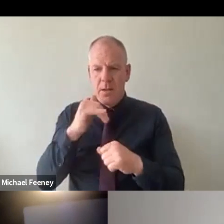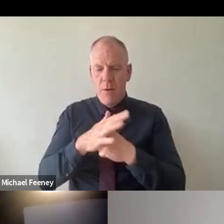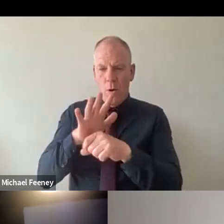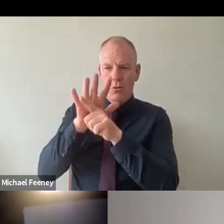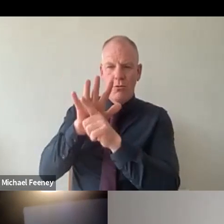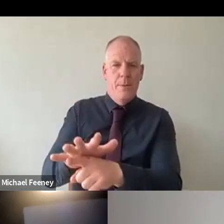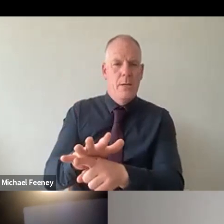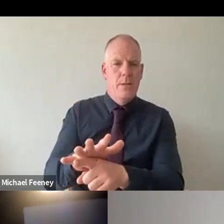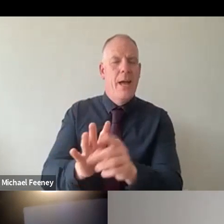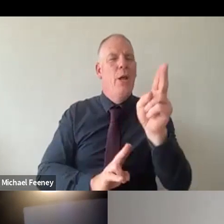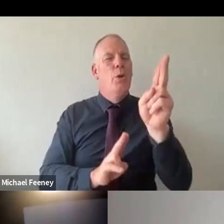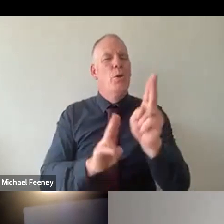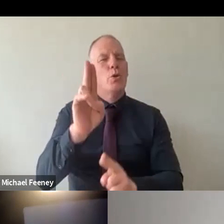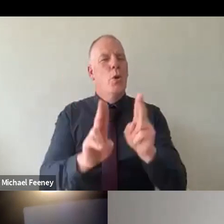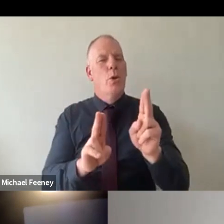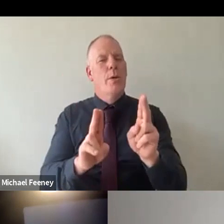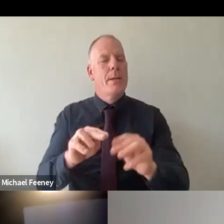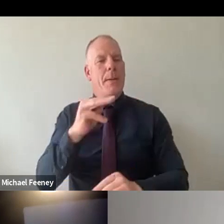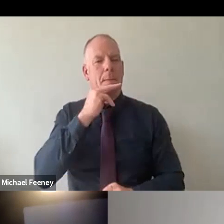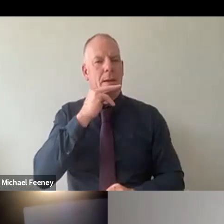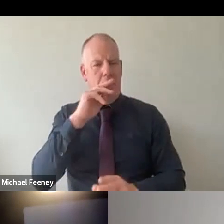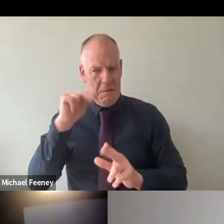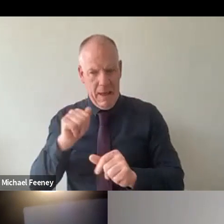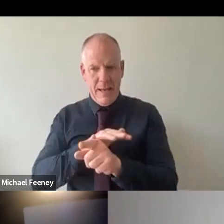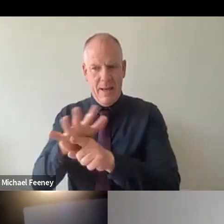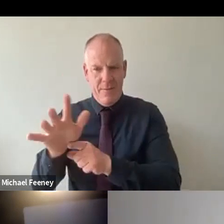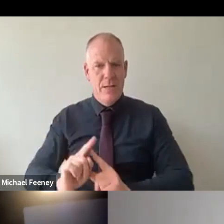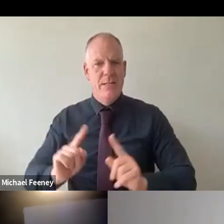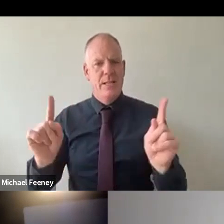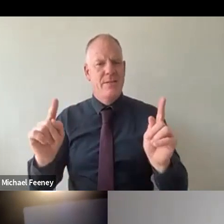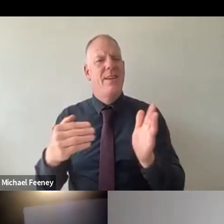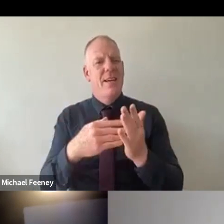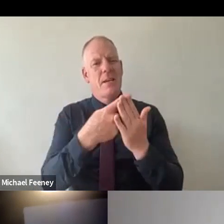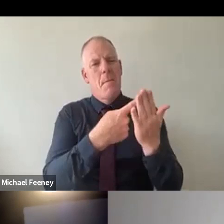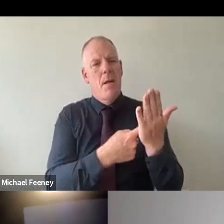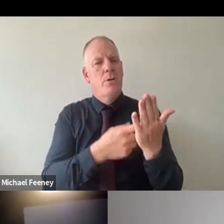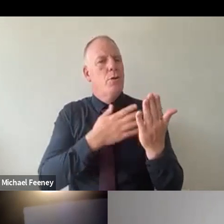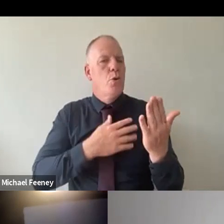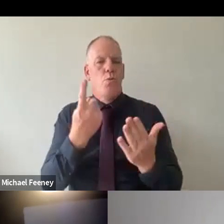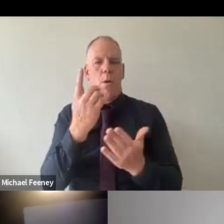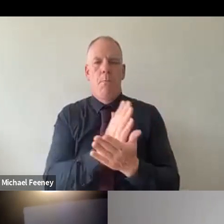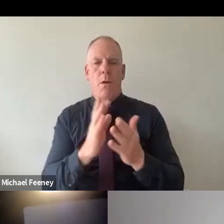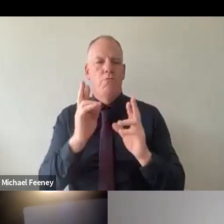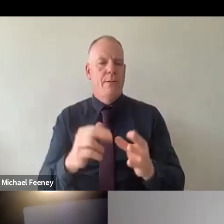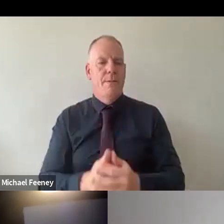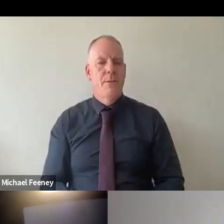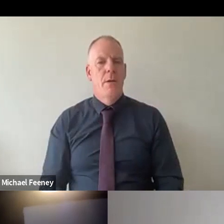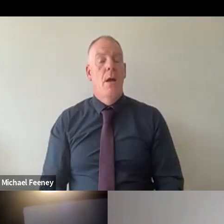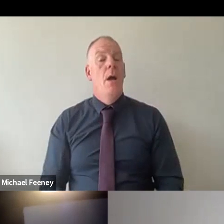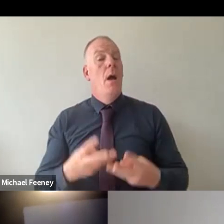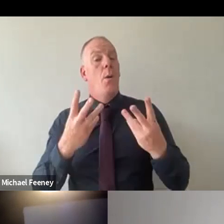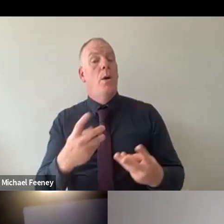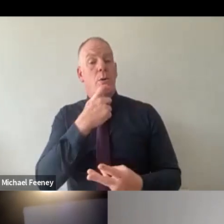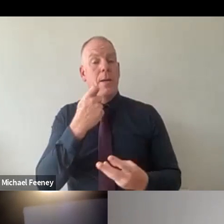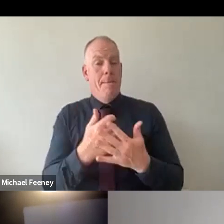what the law should mean and how it can make a difference. And yes, policy is only one part of the picture. So I want to say